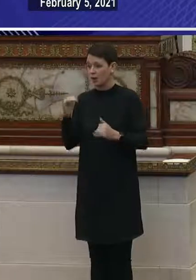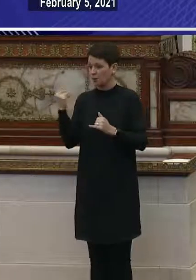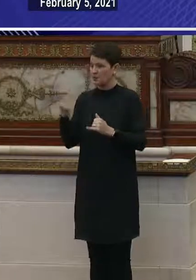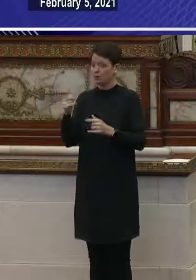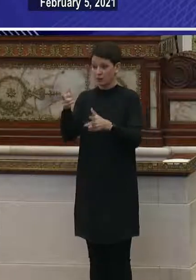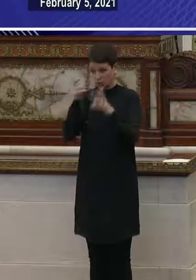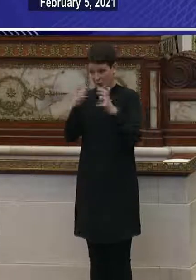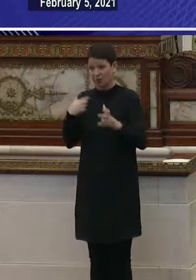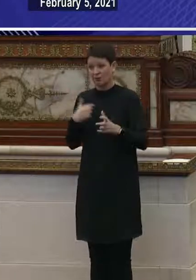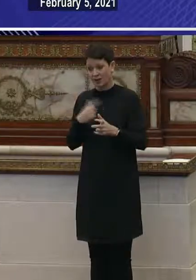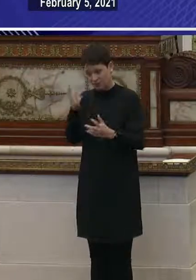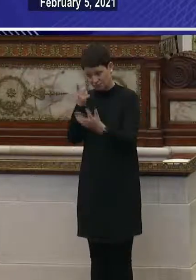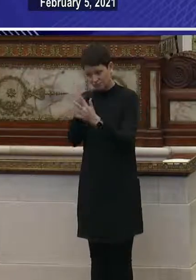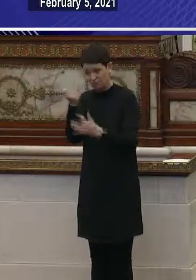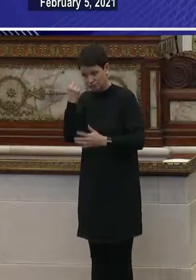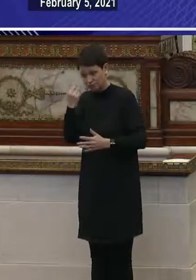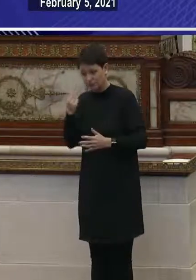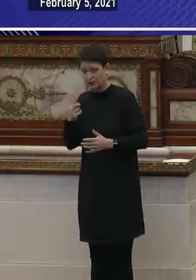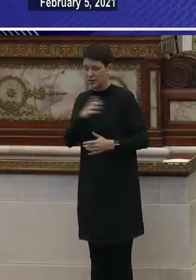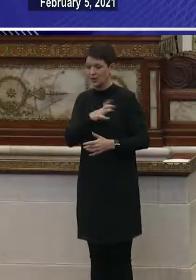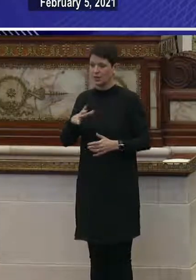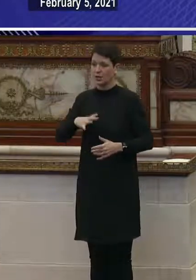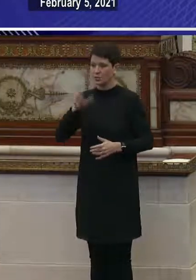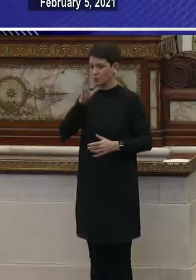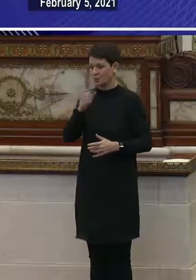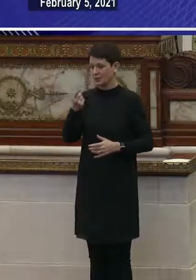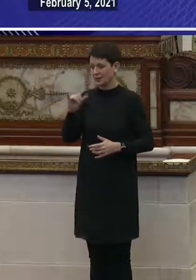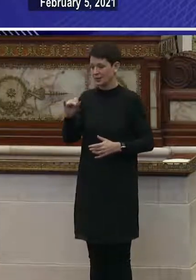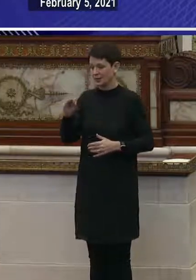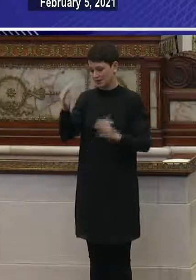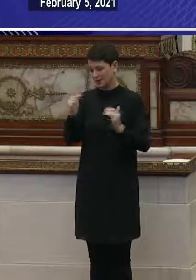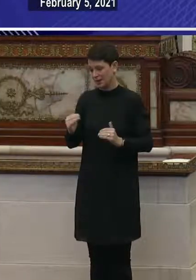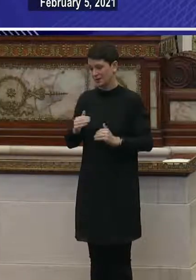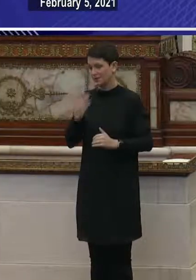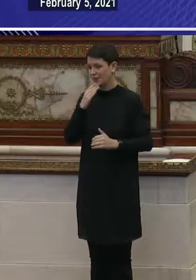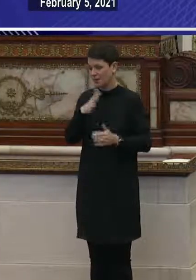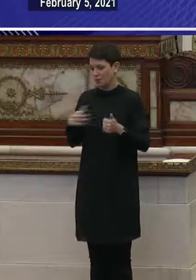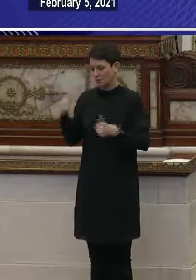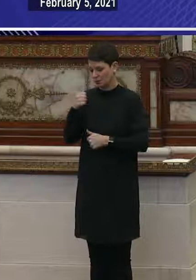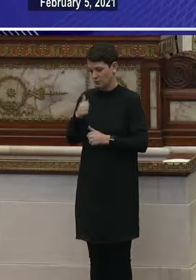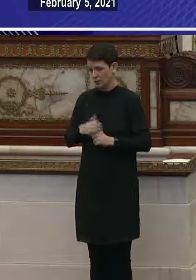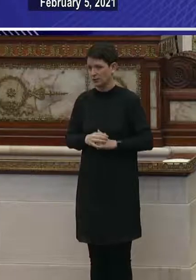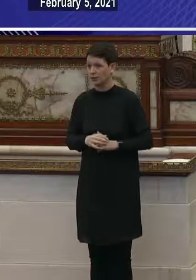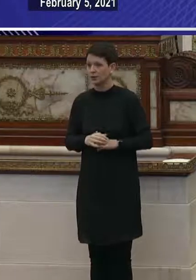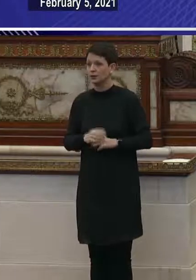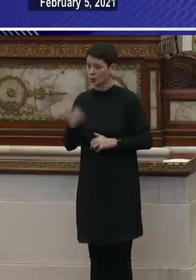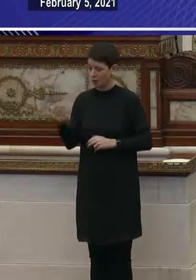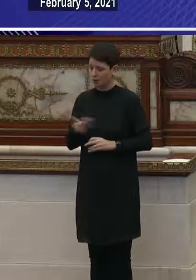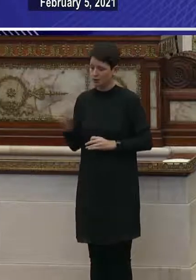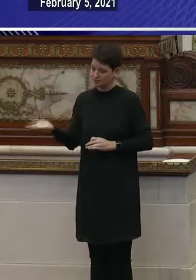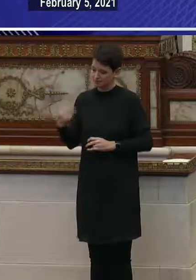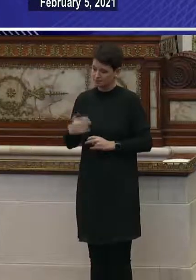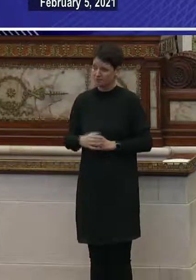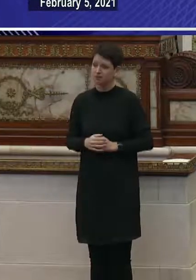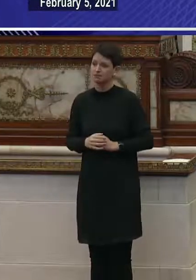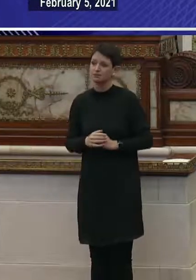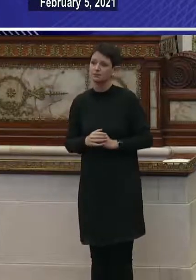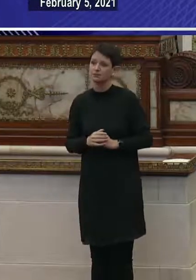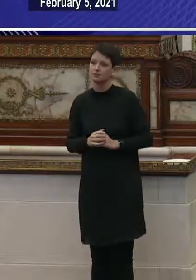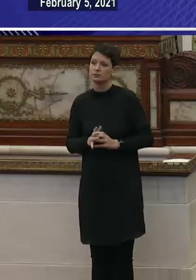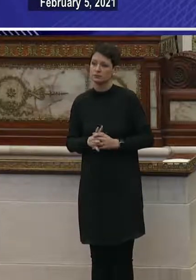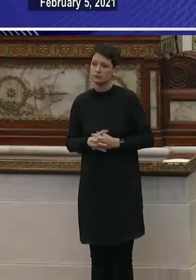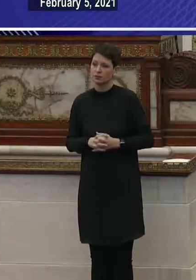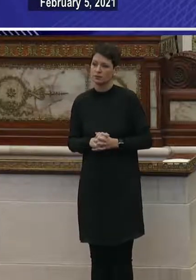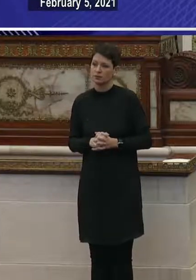on. Councilwoman Gim is next. Thank you very much, Madam Chair. You're very welcome.